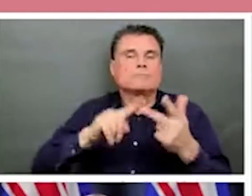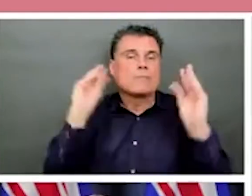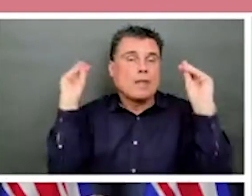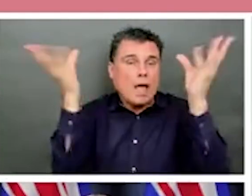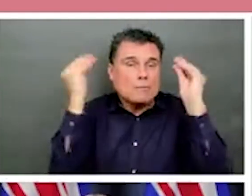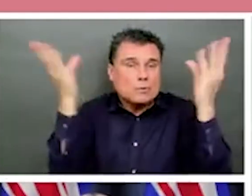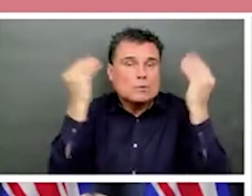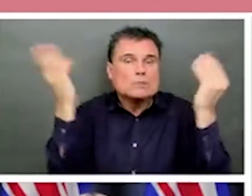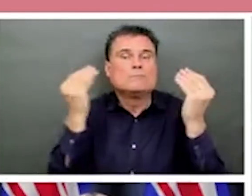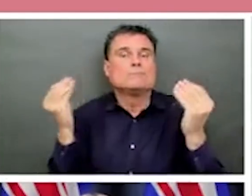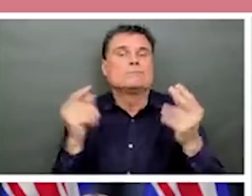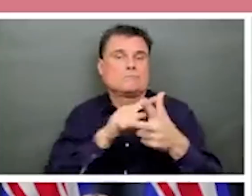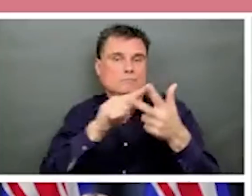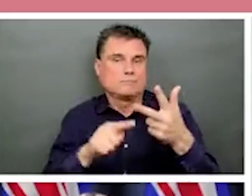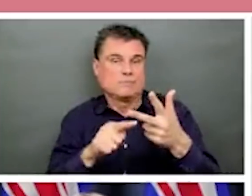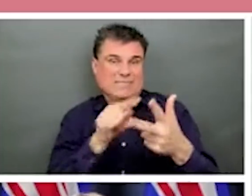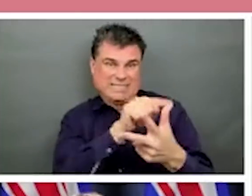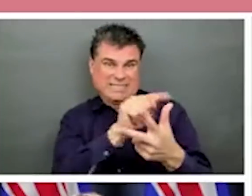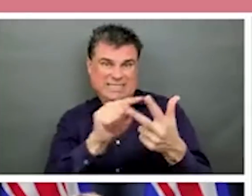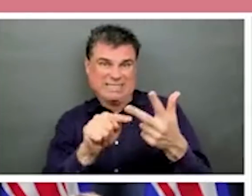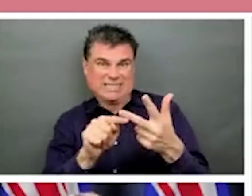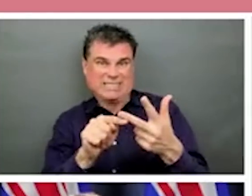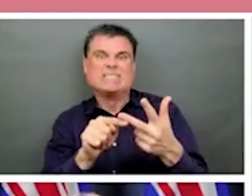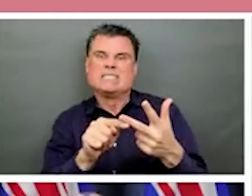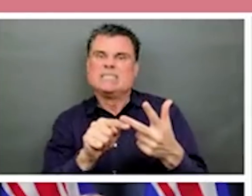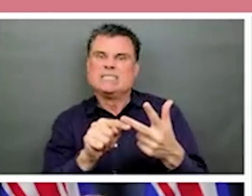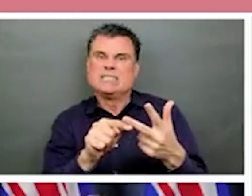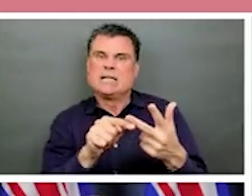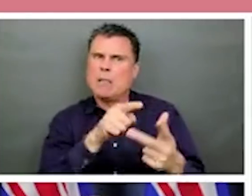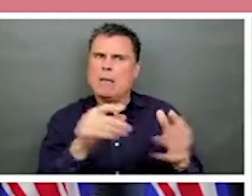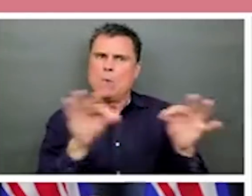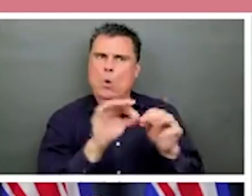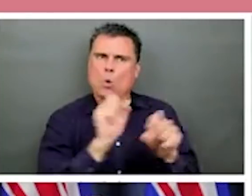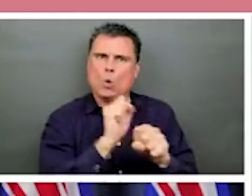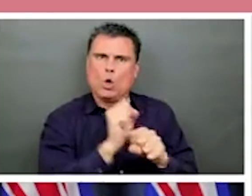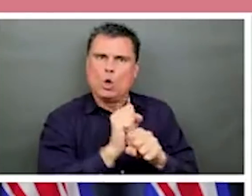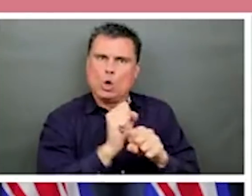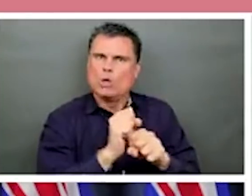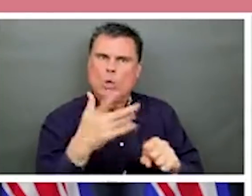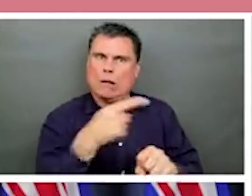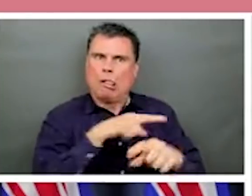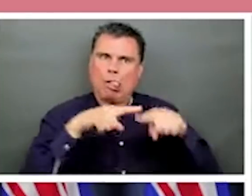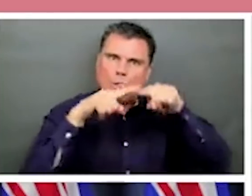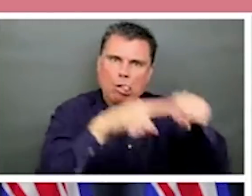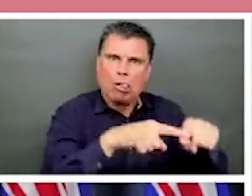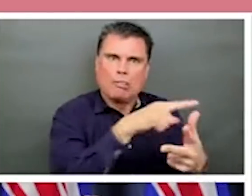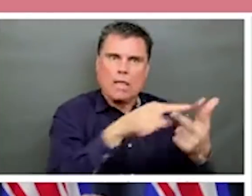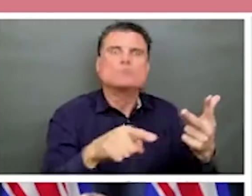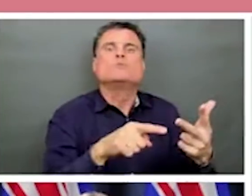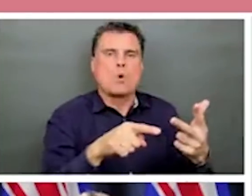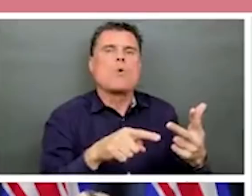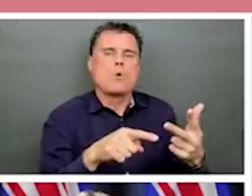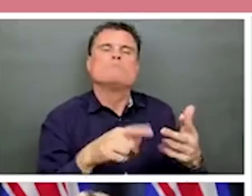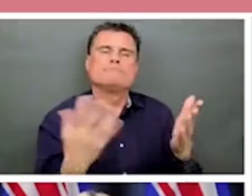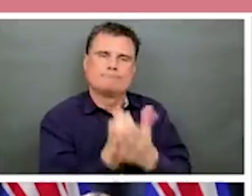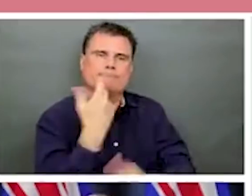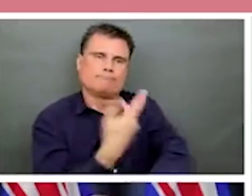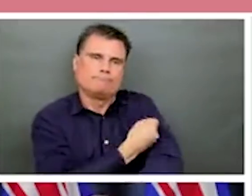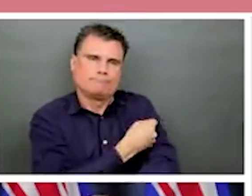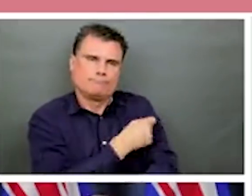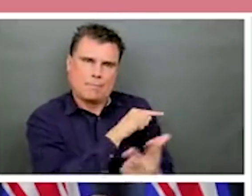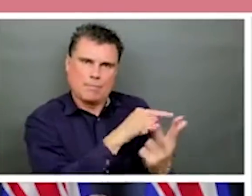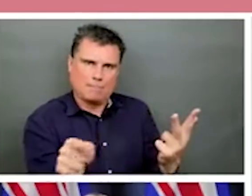that workforce is an important service, and we have these duty of reciprocity. We'll be focusing as well on